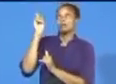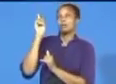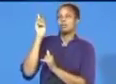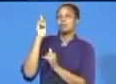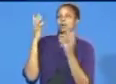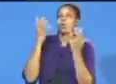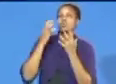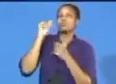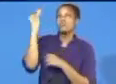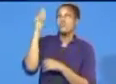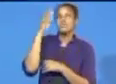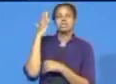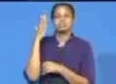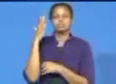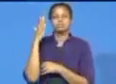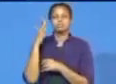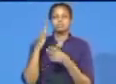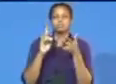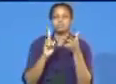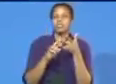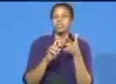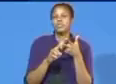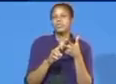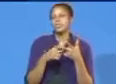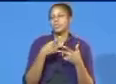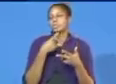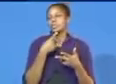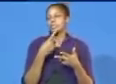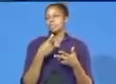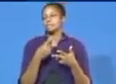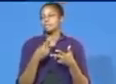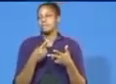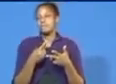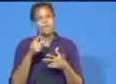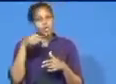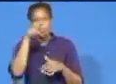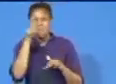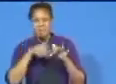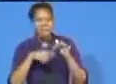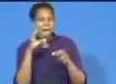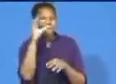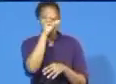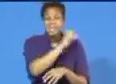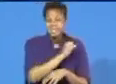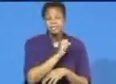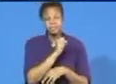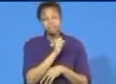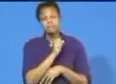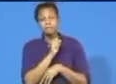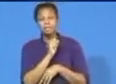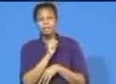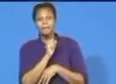grace. The third piece that you can't miss.